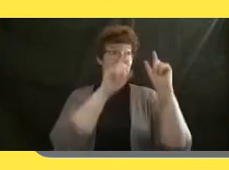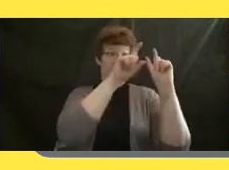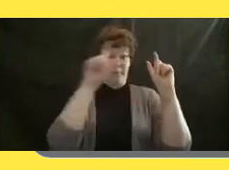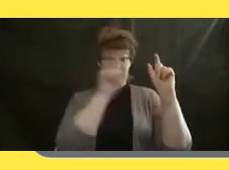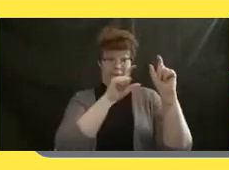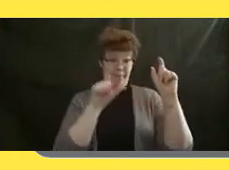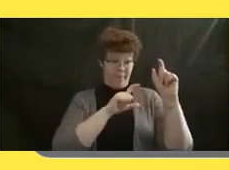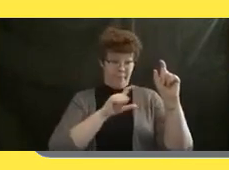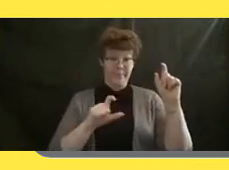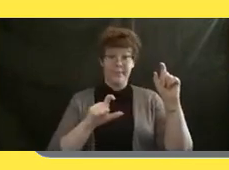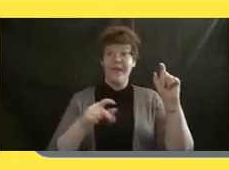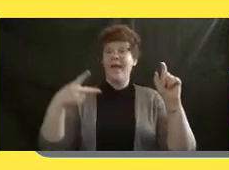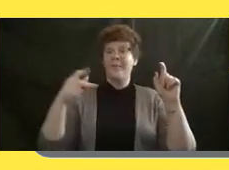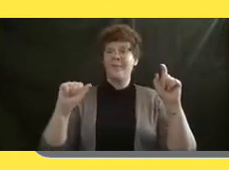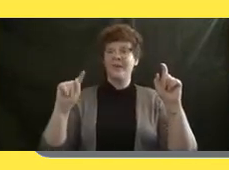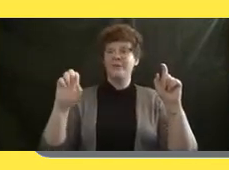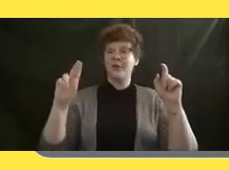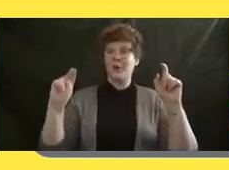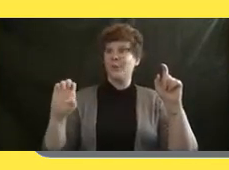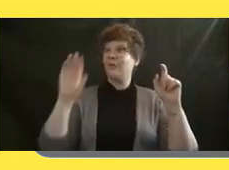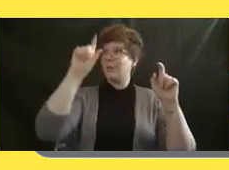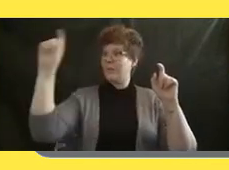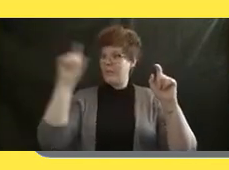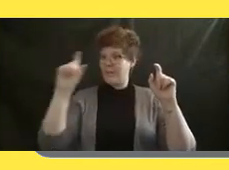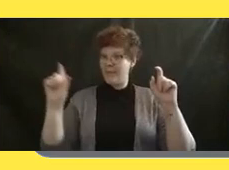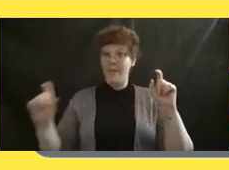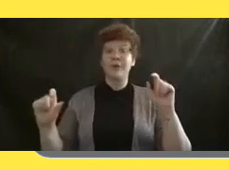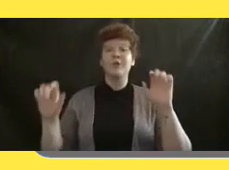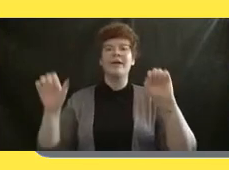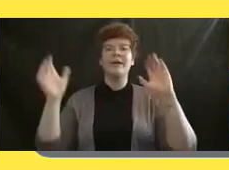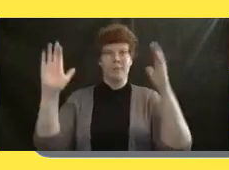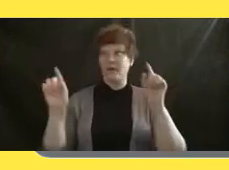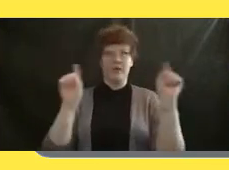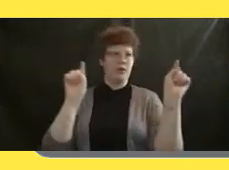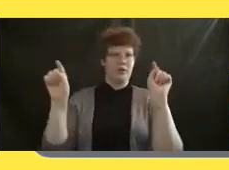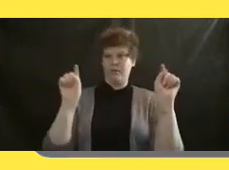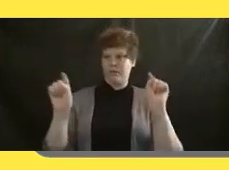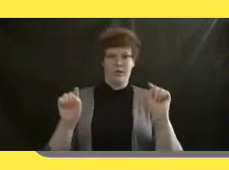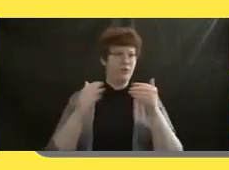how close of approximation that those colors will be. Now I'll switch to that.